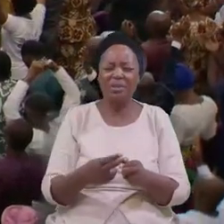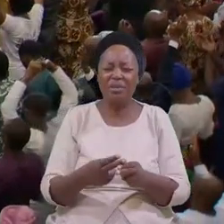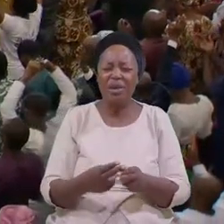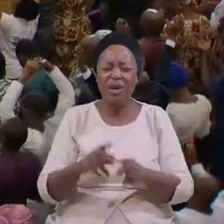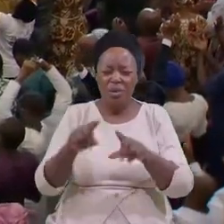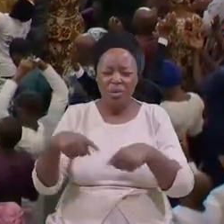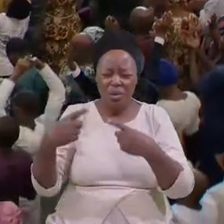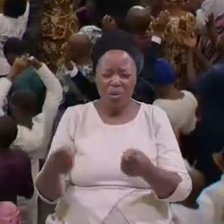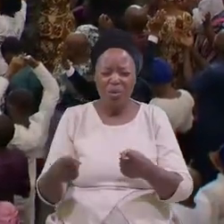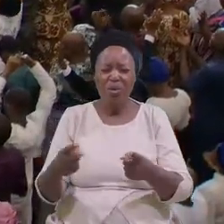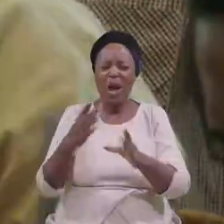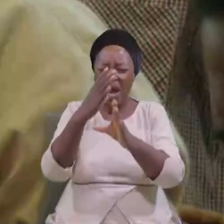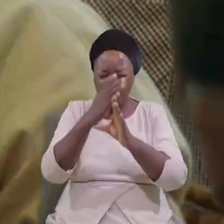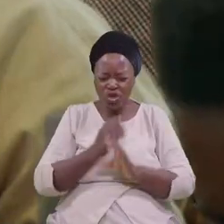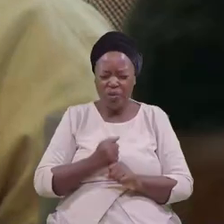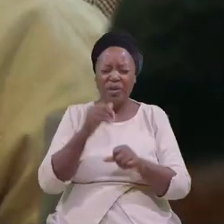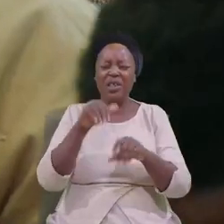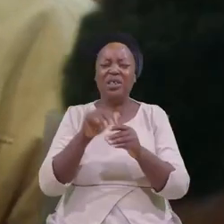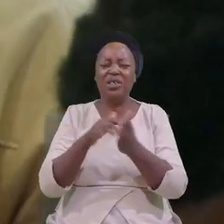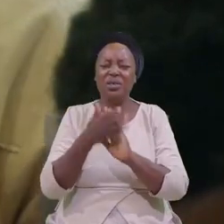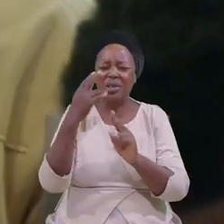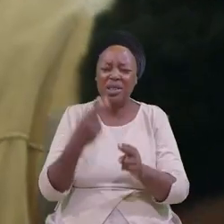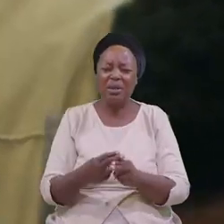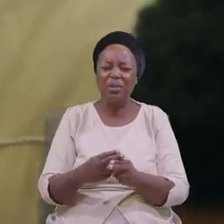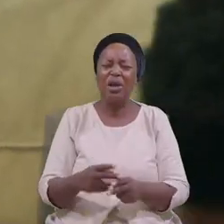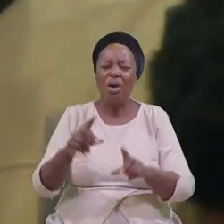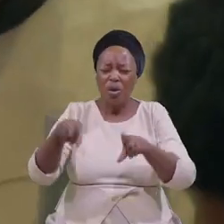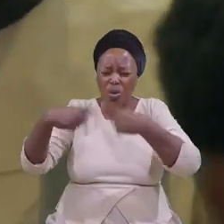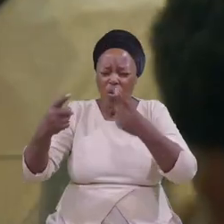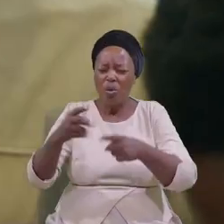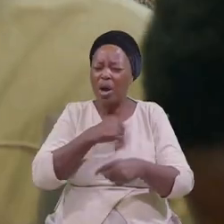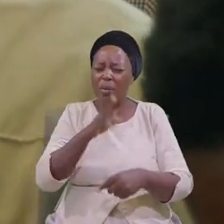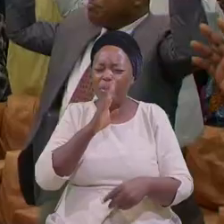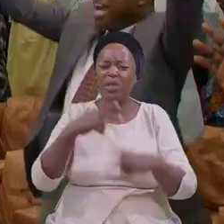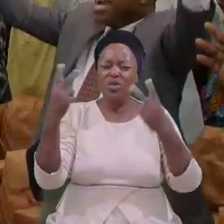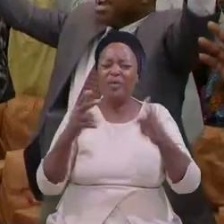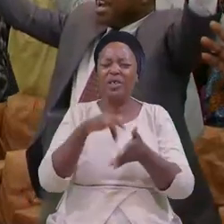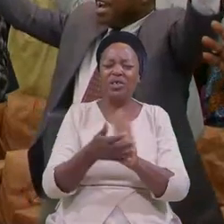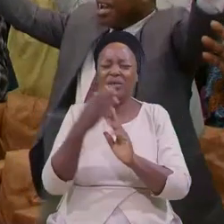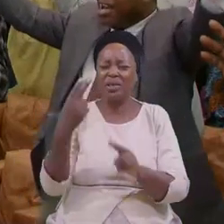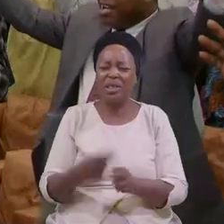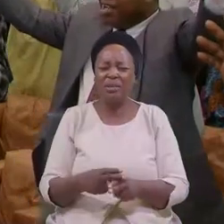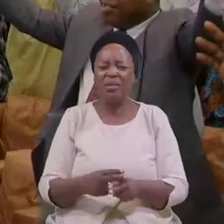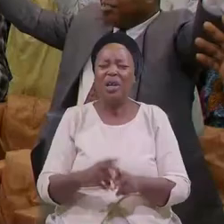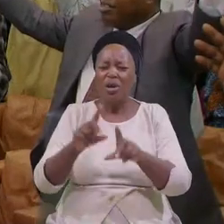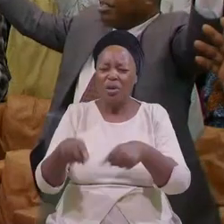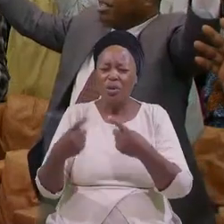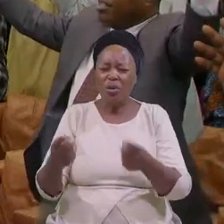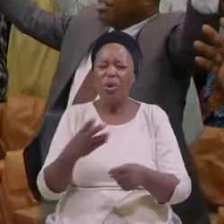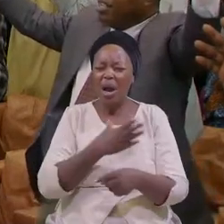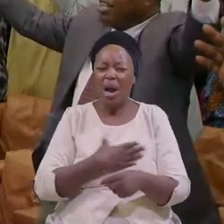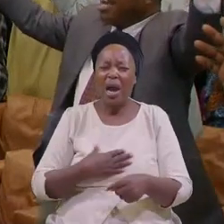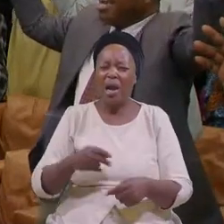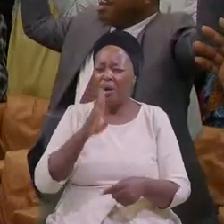Go achieve. Go be triumphant. Go and be more